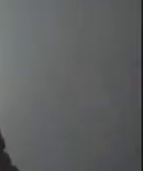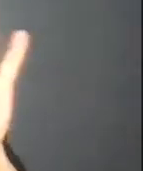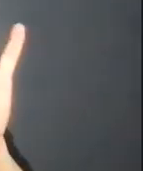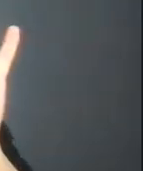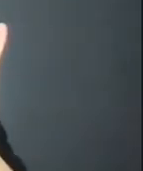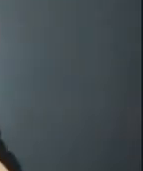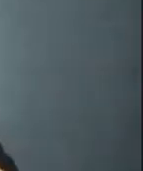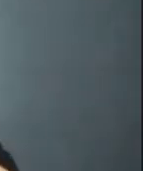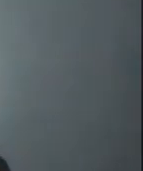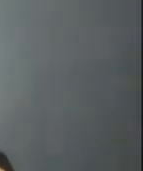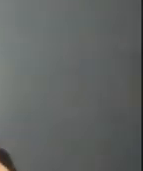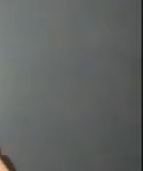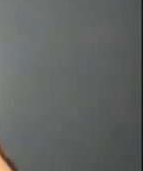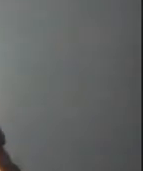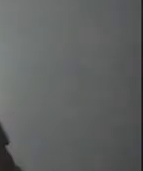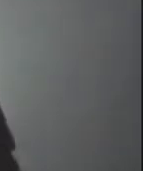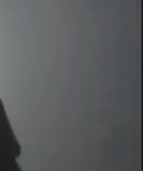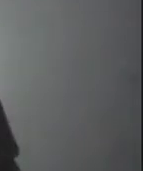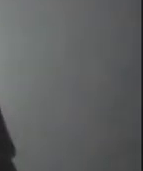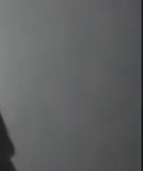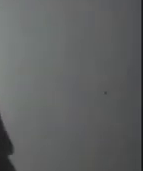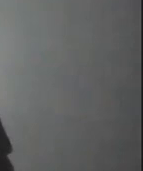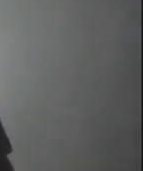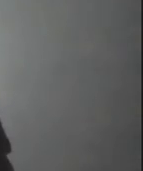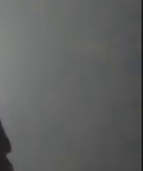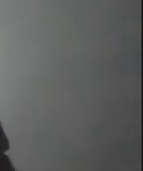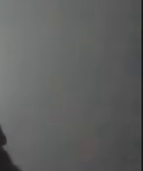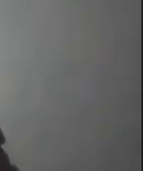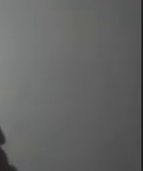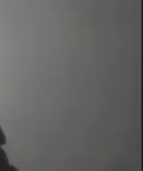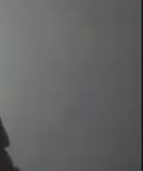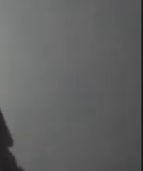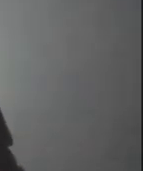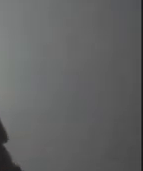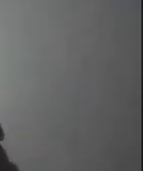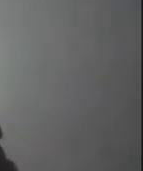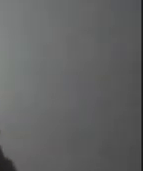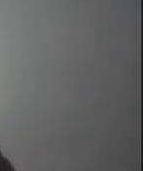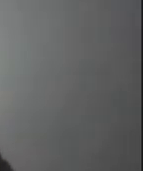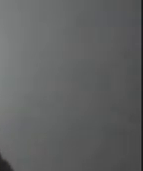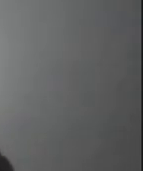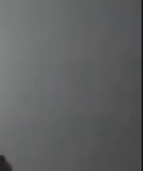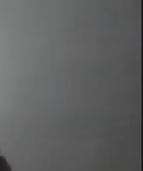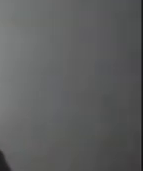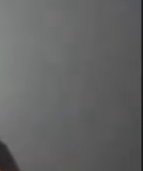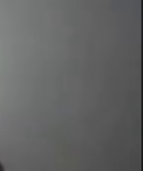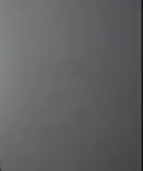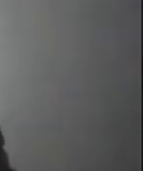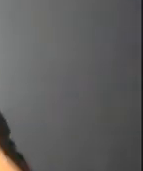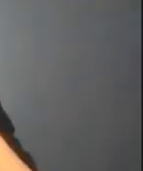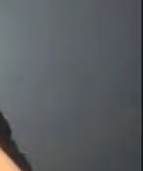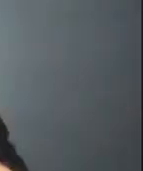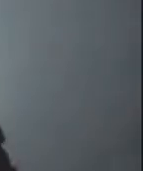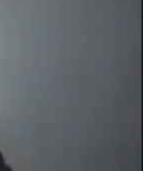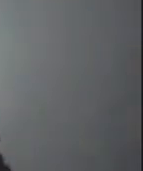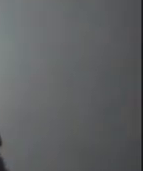our capacity as civil society organizations. So this is really a course.